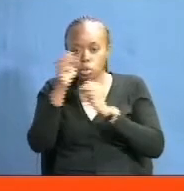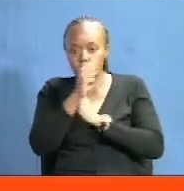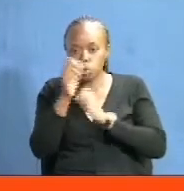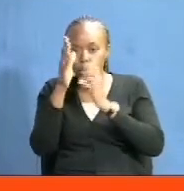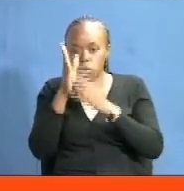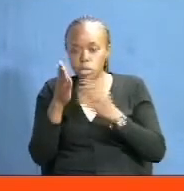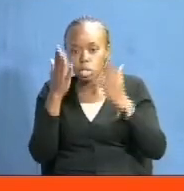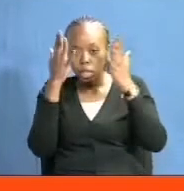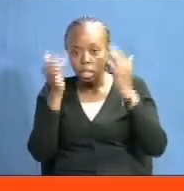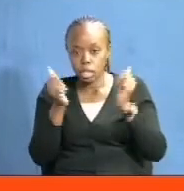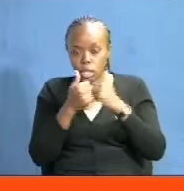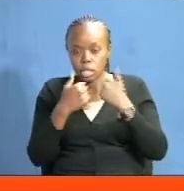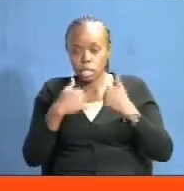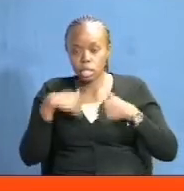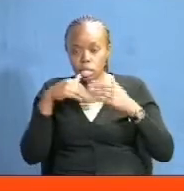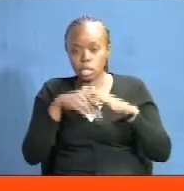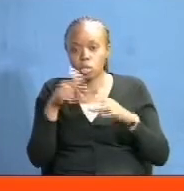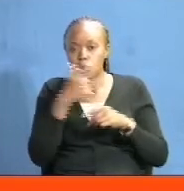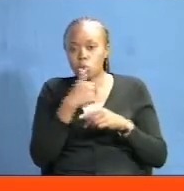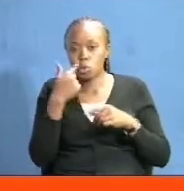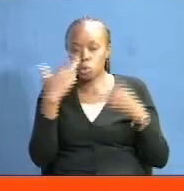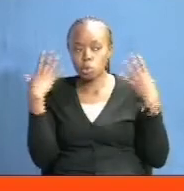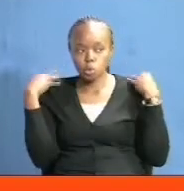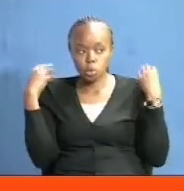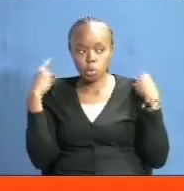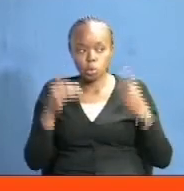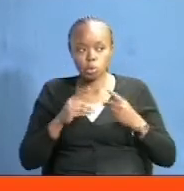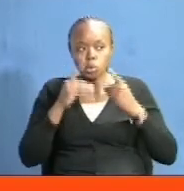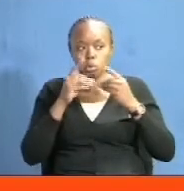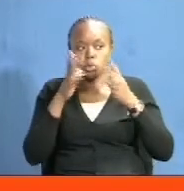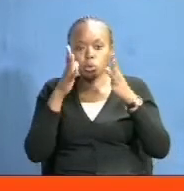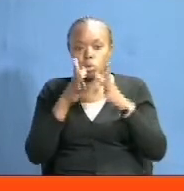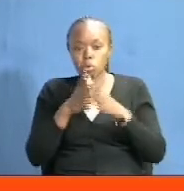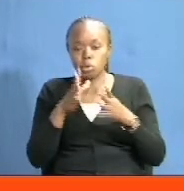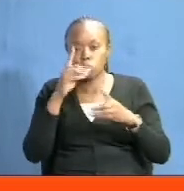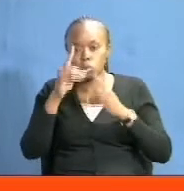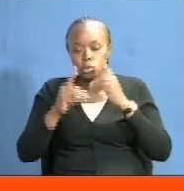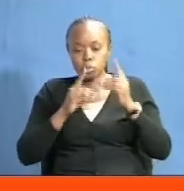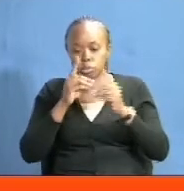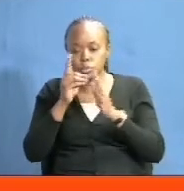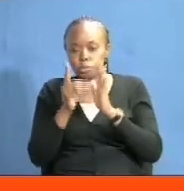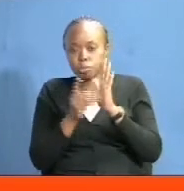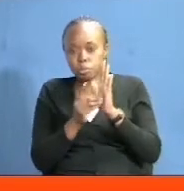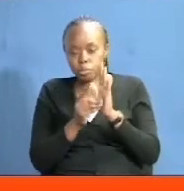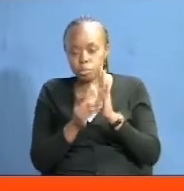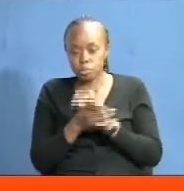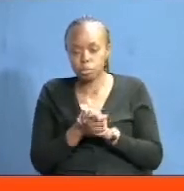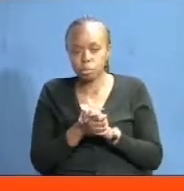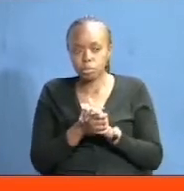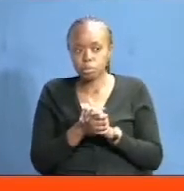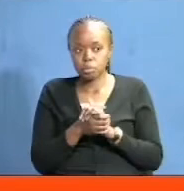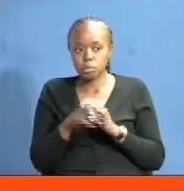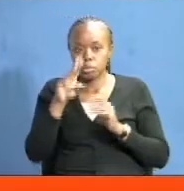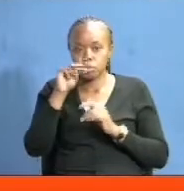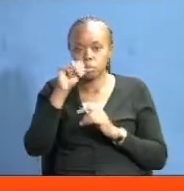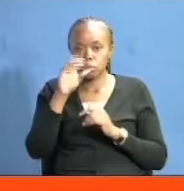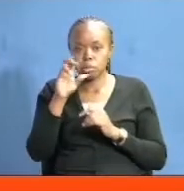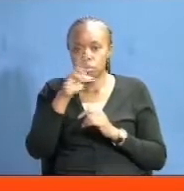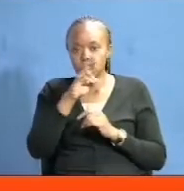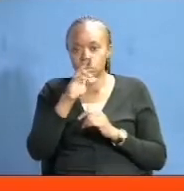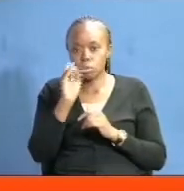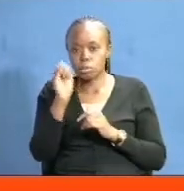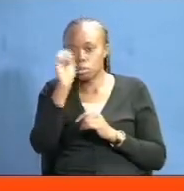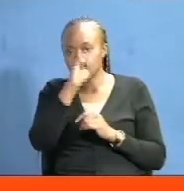elected representatives who practice indirect democracy on behalf of the comrades. Now, Maurice, in regards